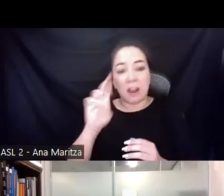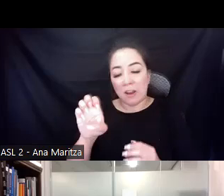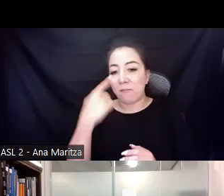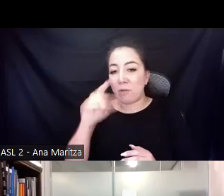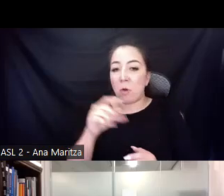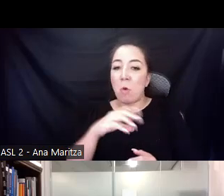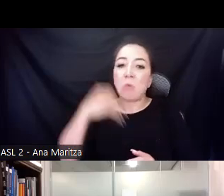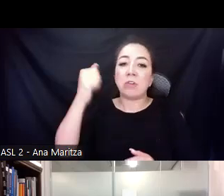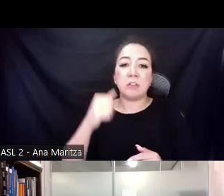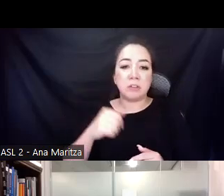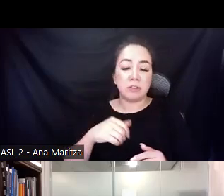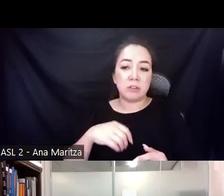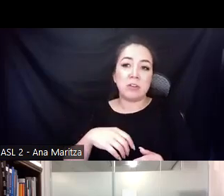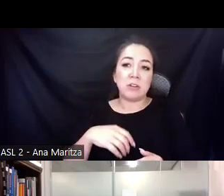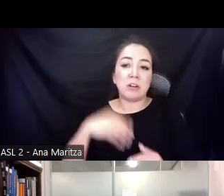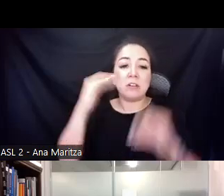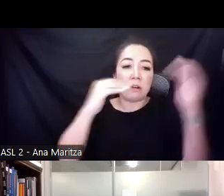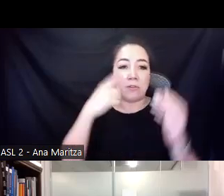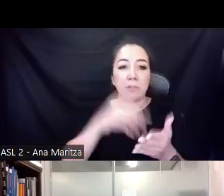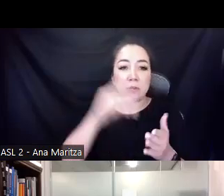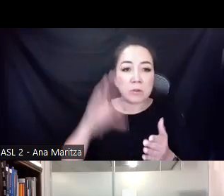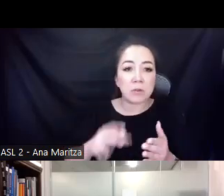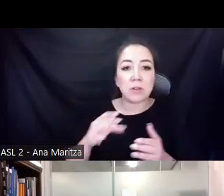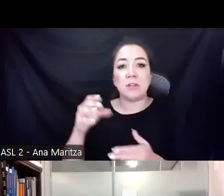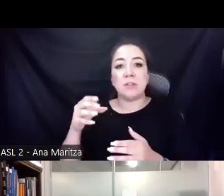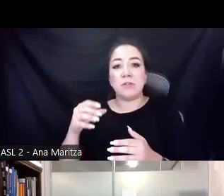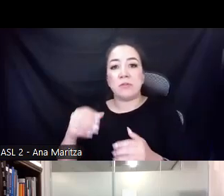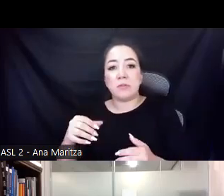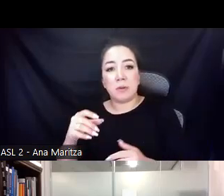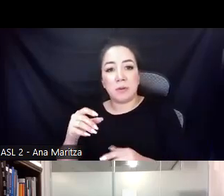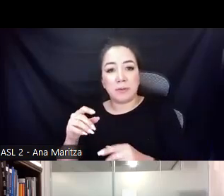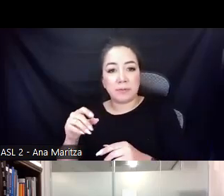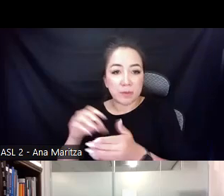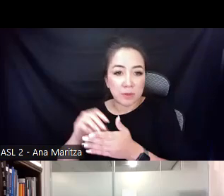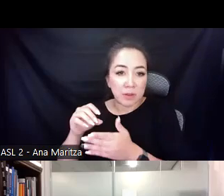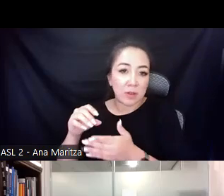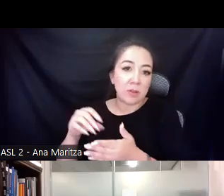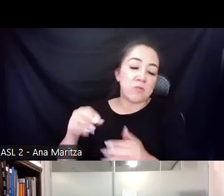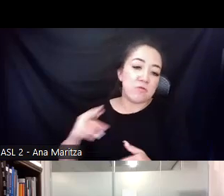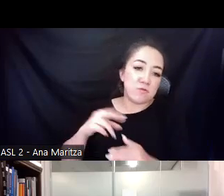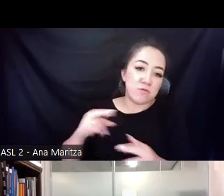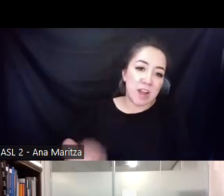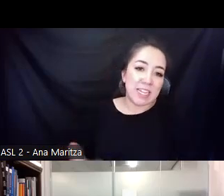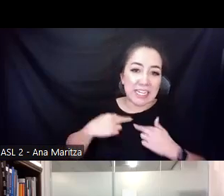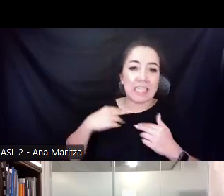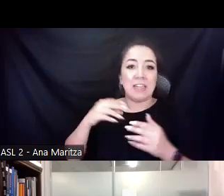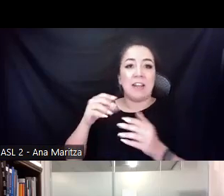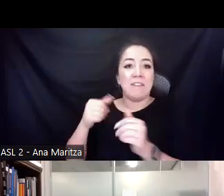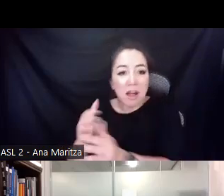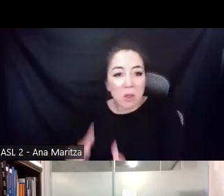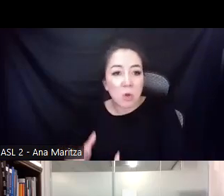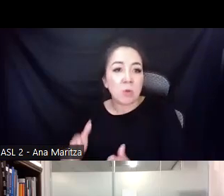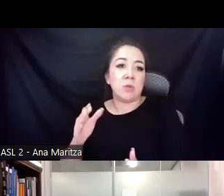training students, residents, fellows, and practicing clinicians, and we continue to do that. That's why the centers are located at